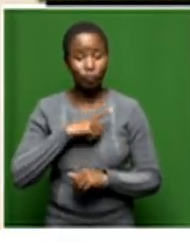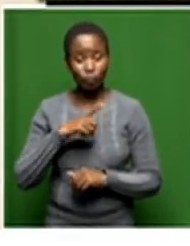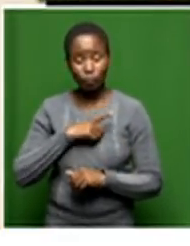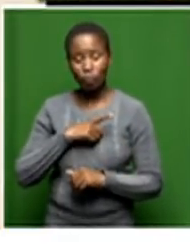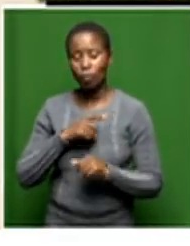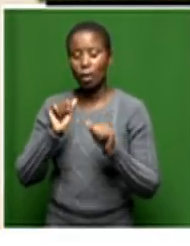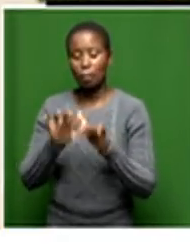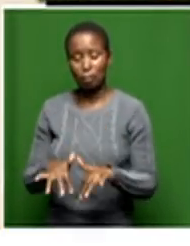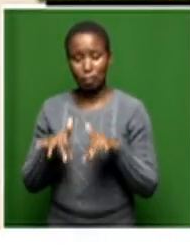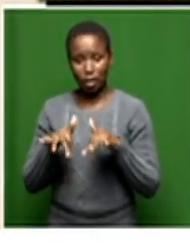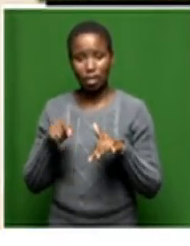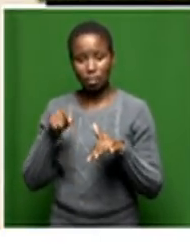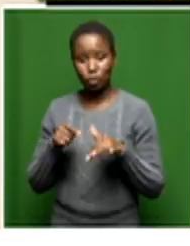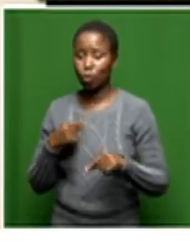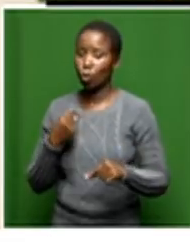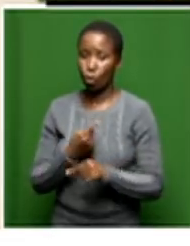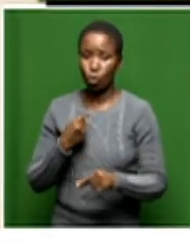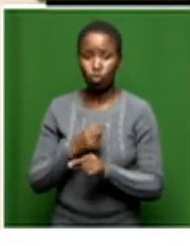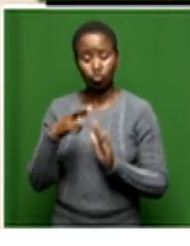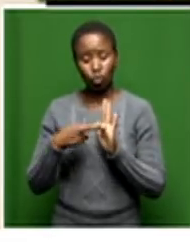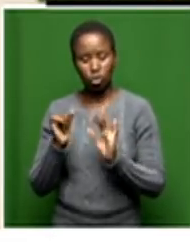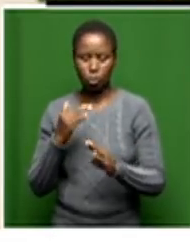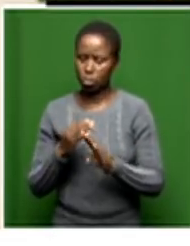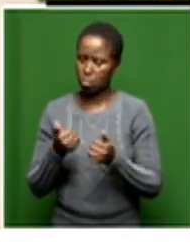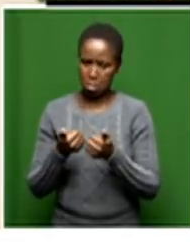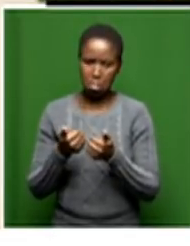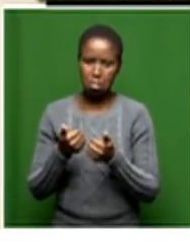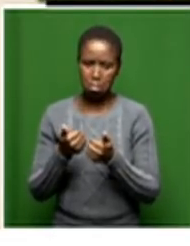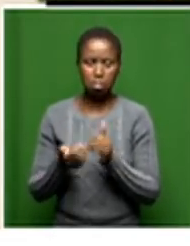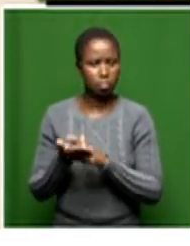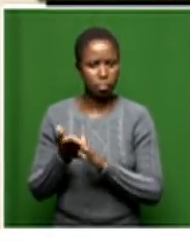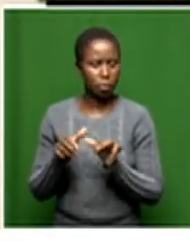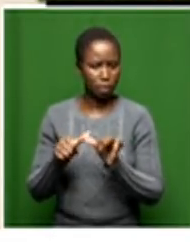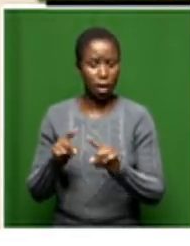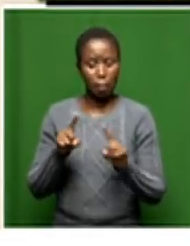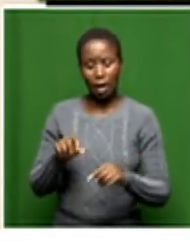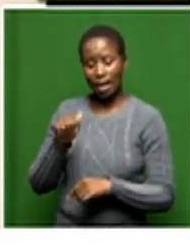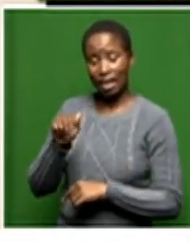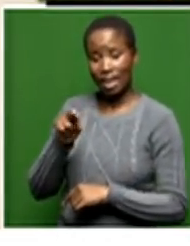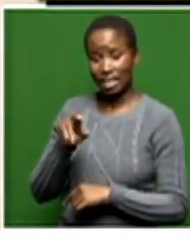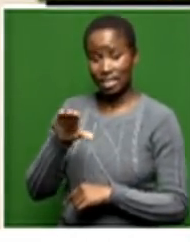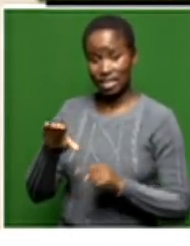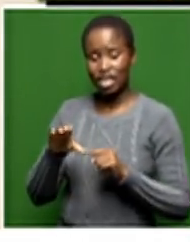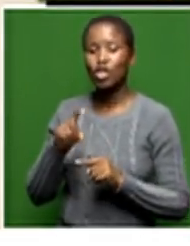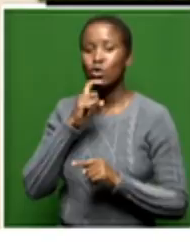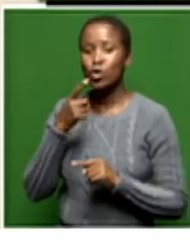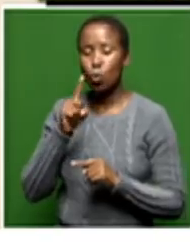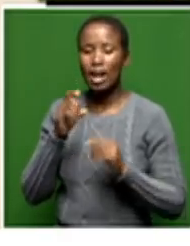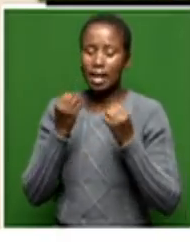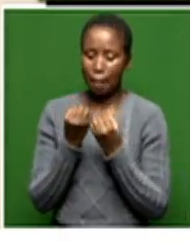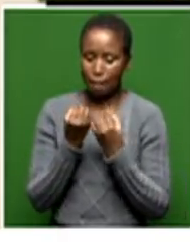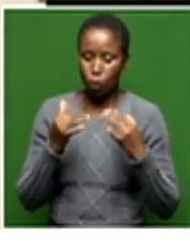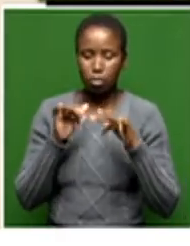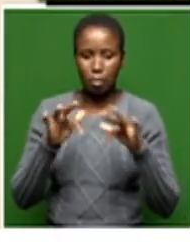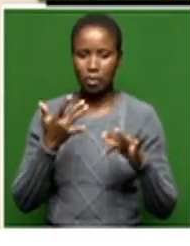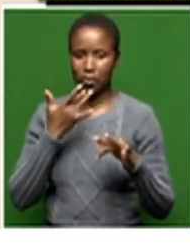has always endeavored to play its role effectively. But the African National Congress uses the majoritarian principle